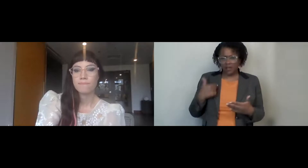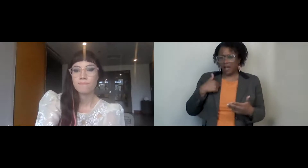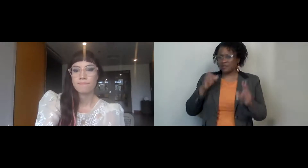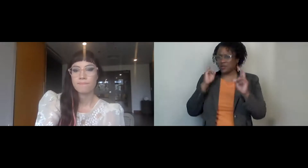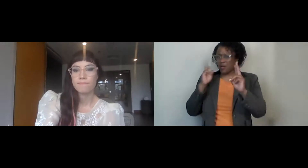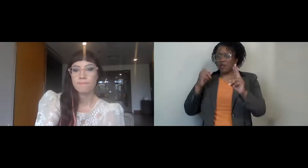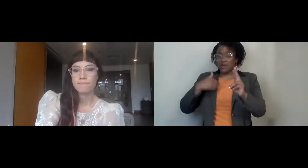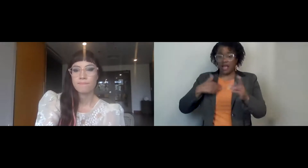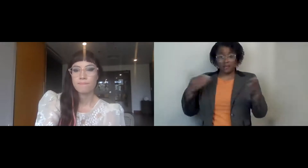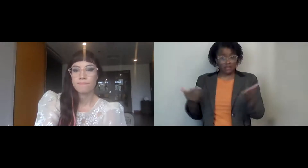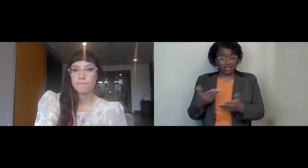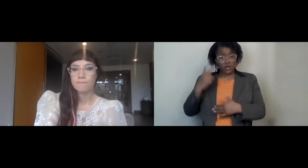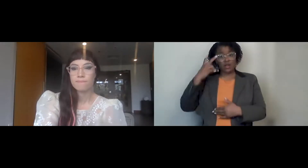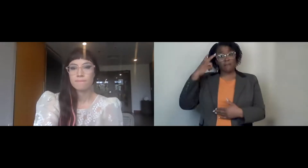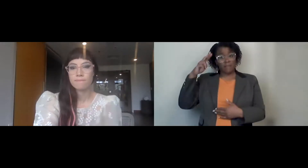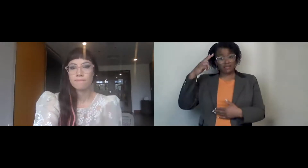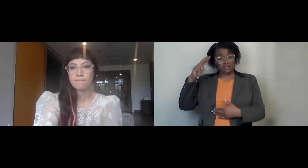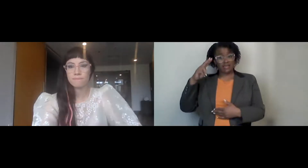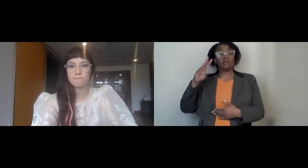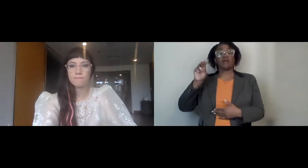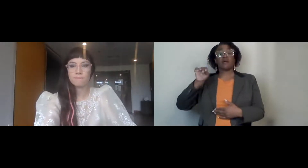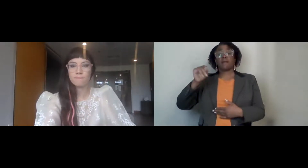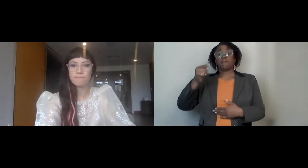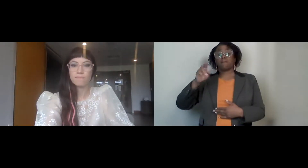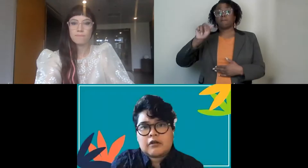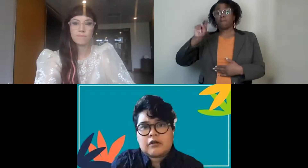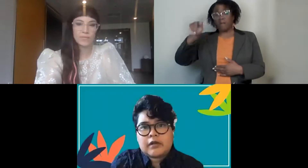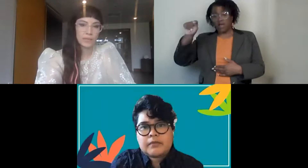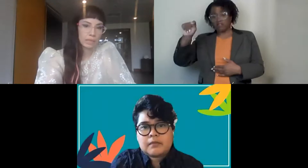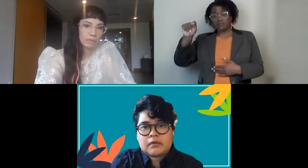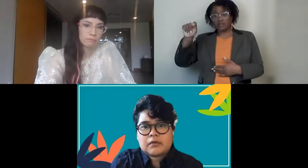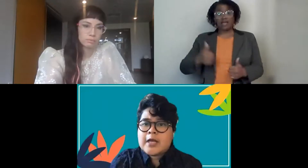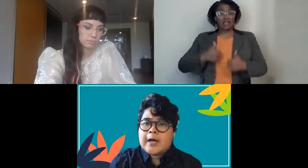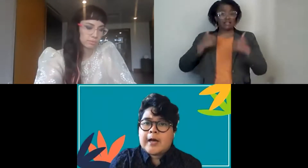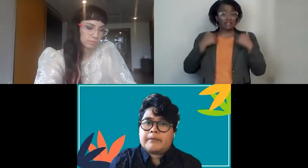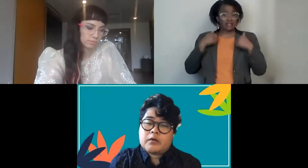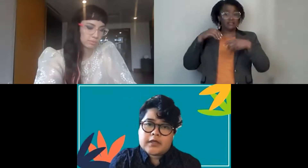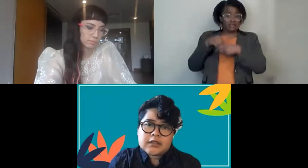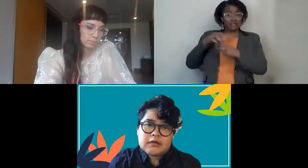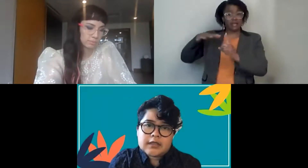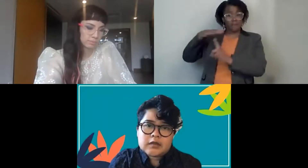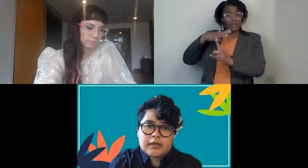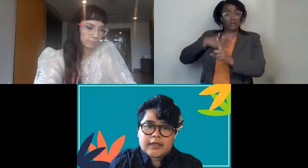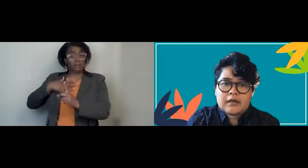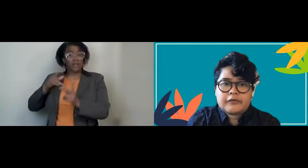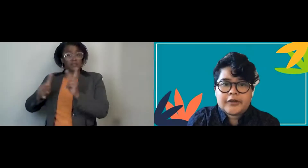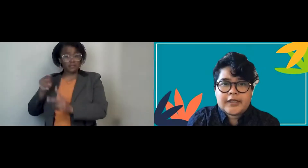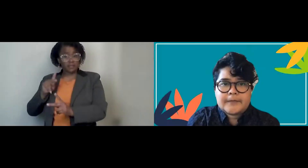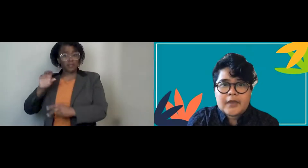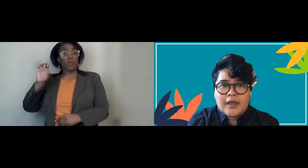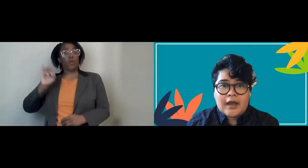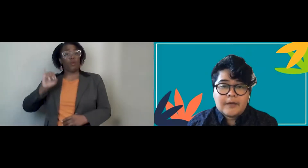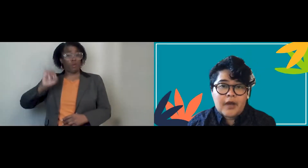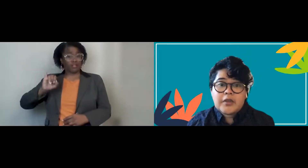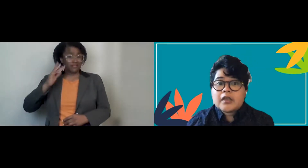you as a Mexican migrant living in the unceded lands of the Chochenyo Ohlone people in what is known as Oakland,